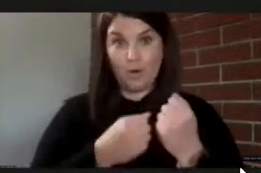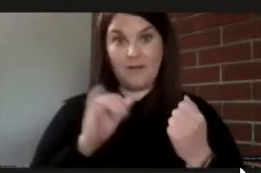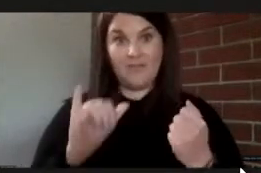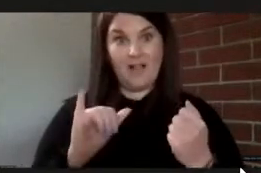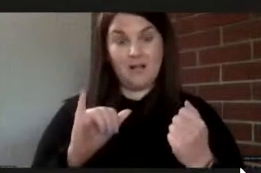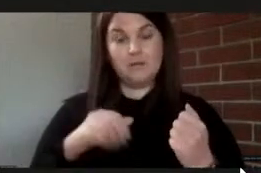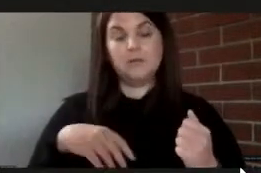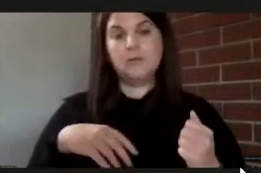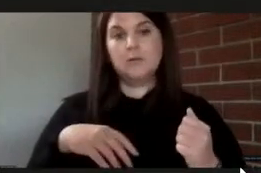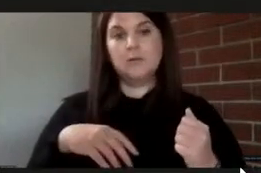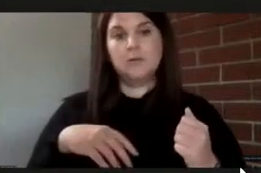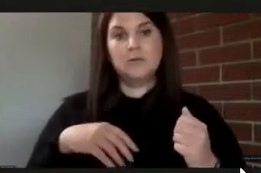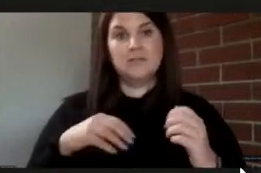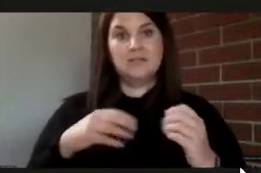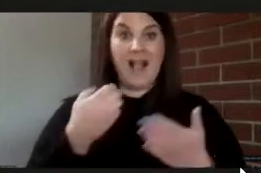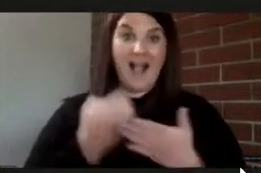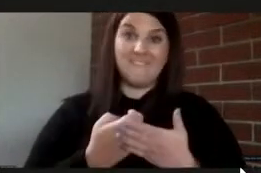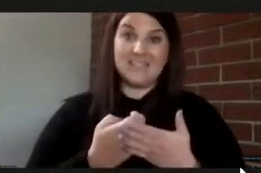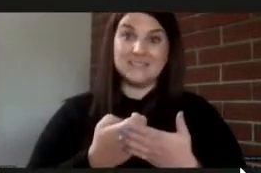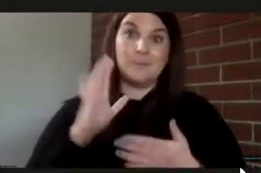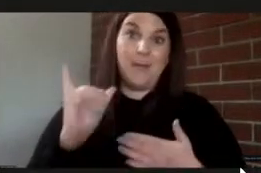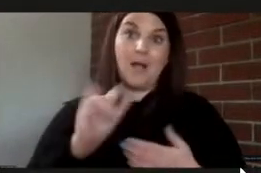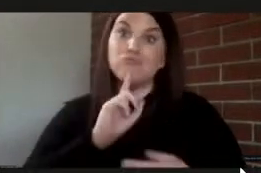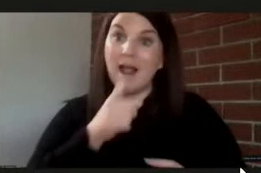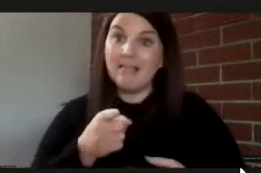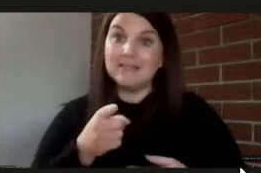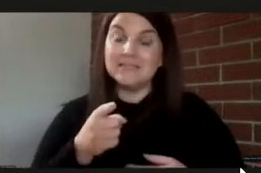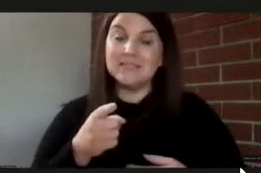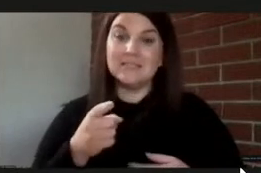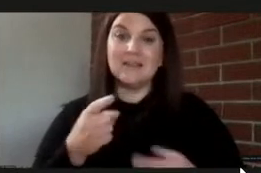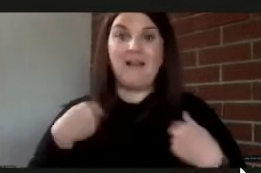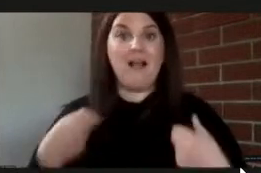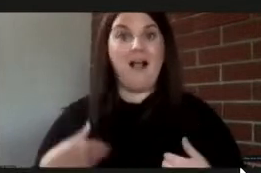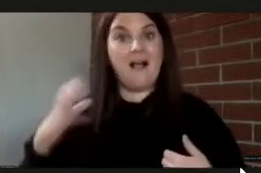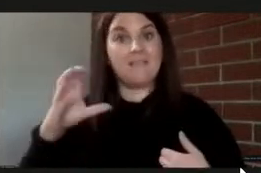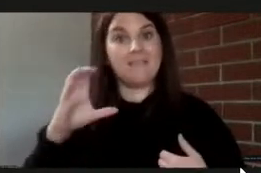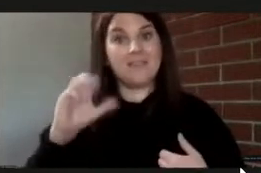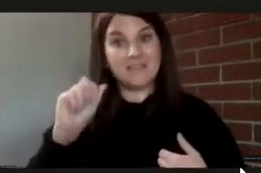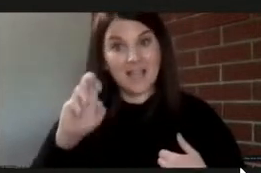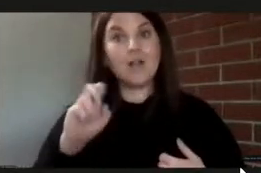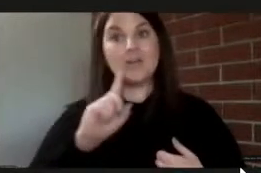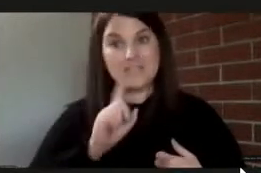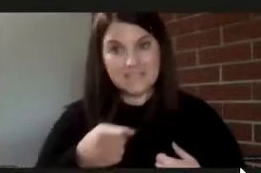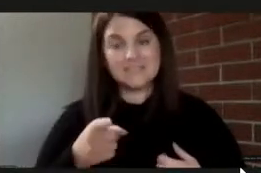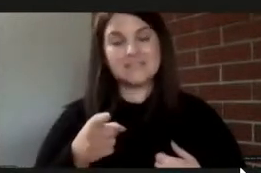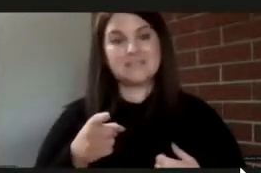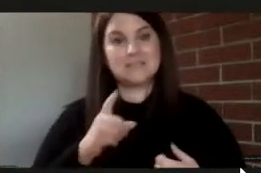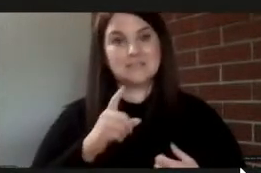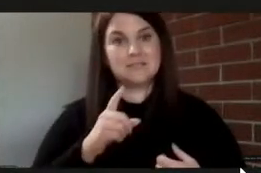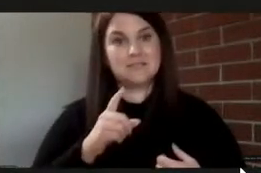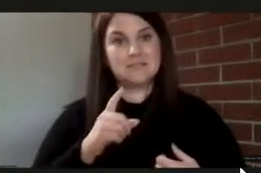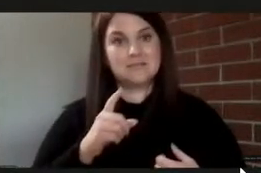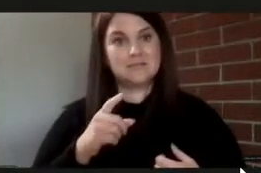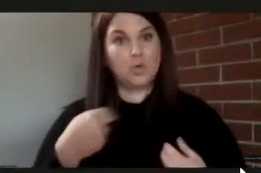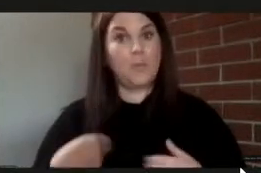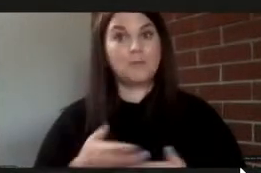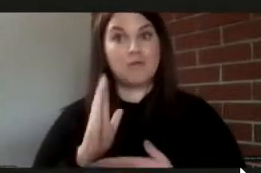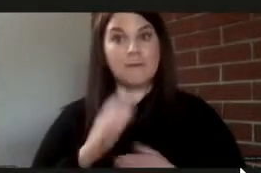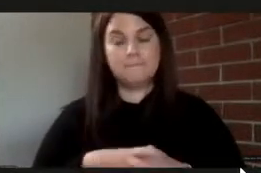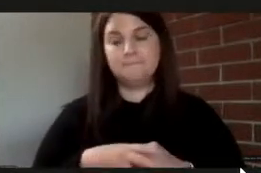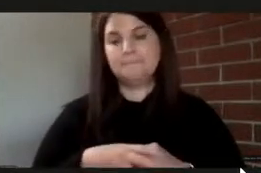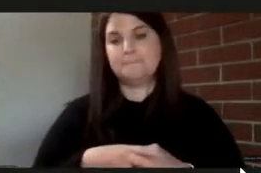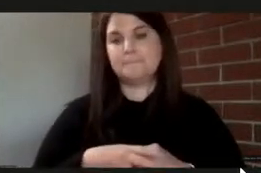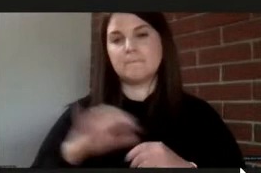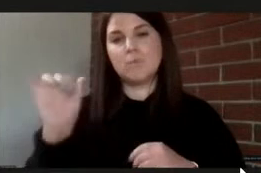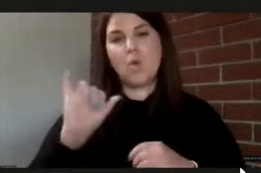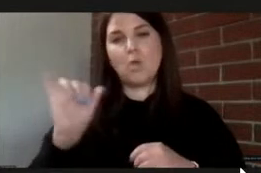evidenced by reality that healthcare is a human right. I wanted, though, to offer a little precision about this notion that